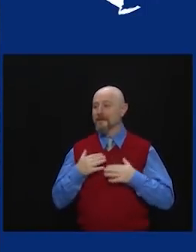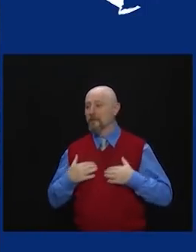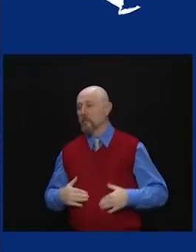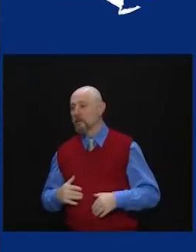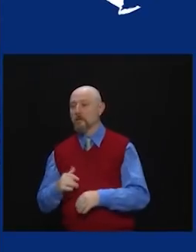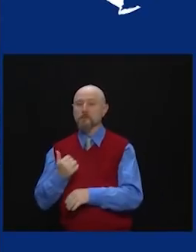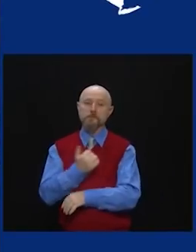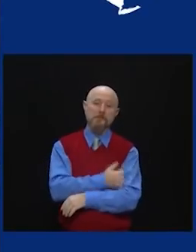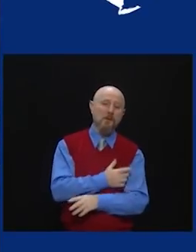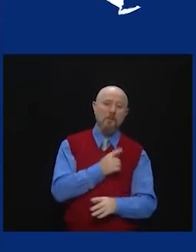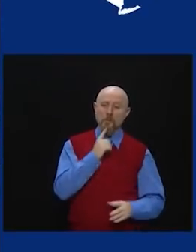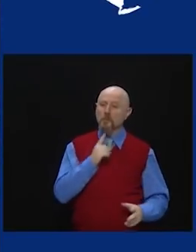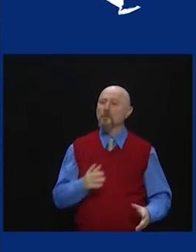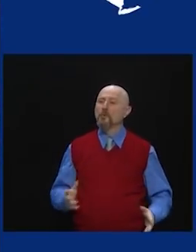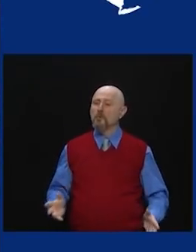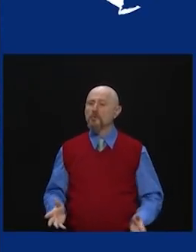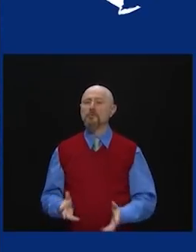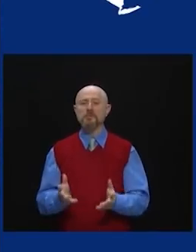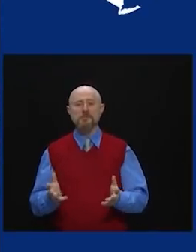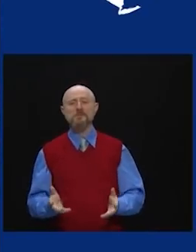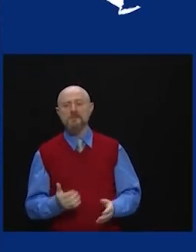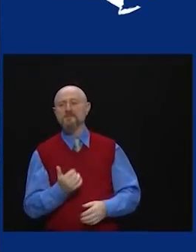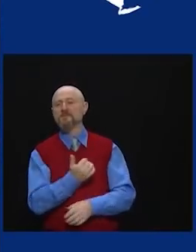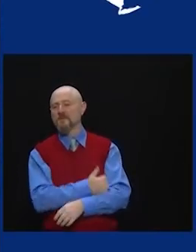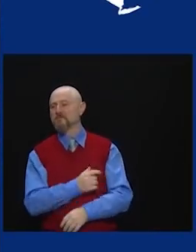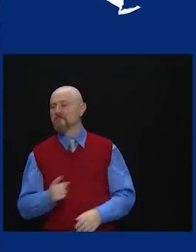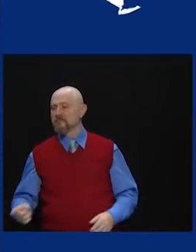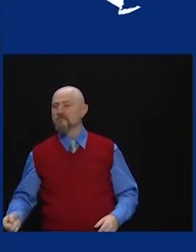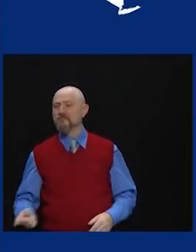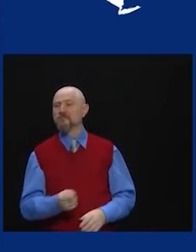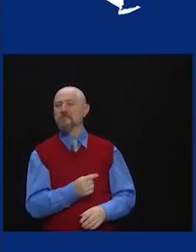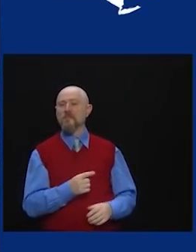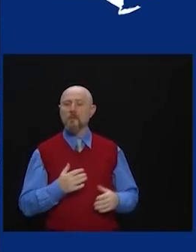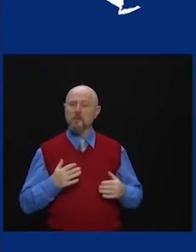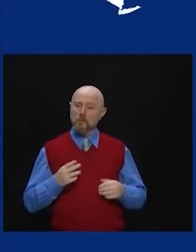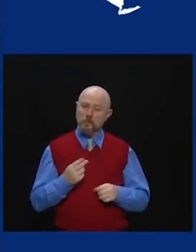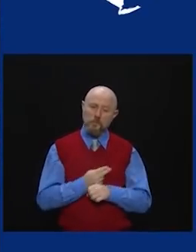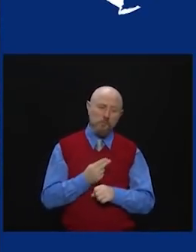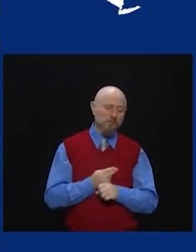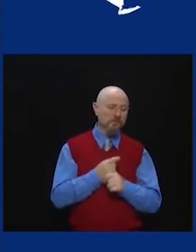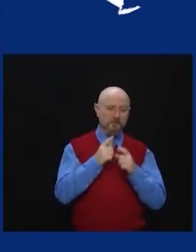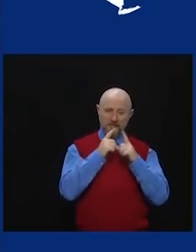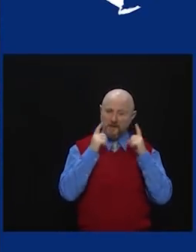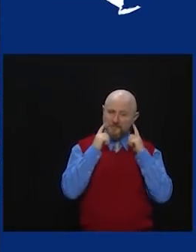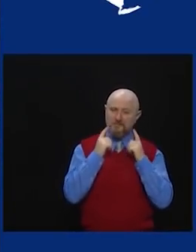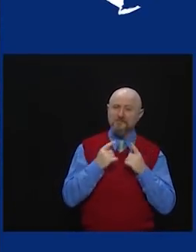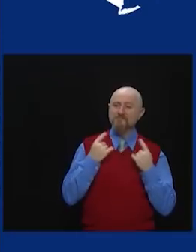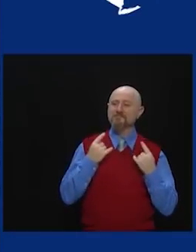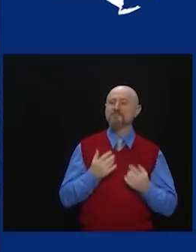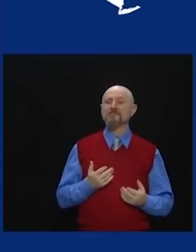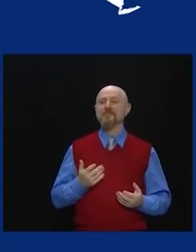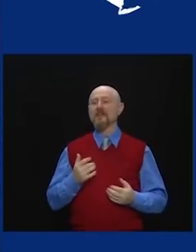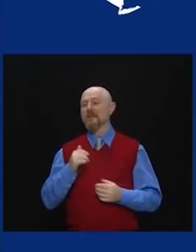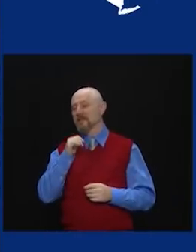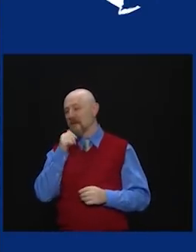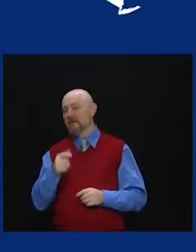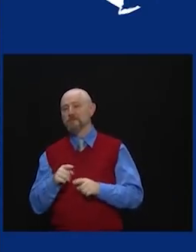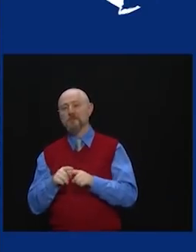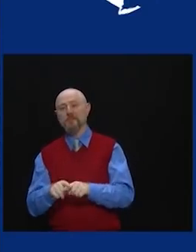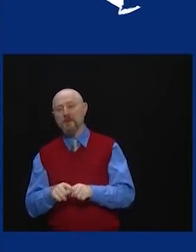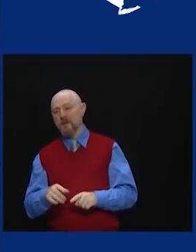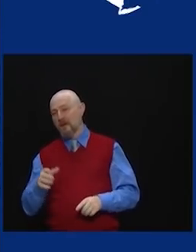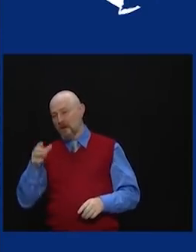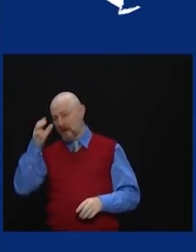we have, remembering to wear our masks, and not depend on the concept of